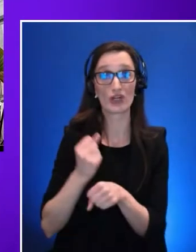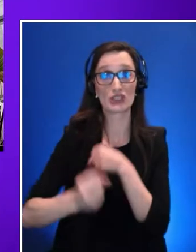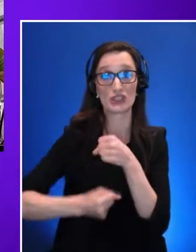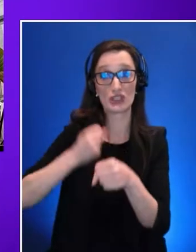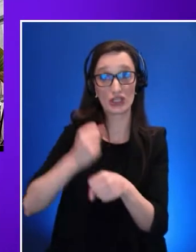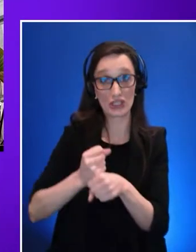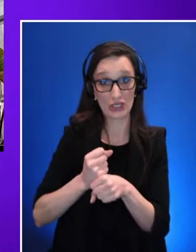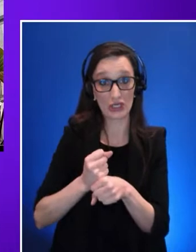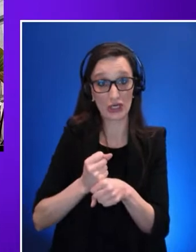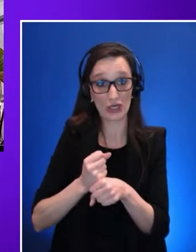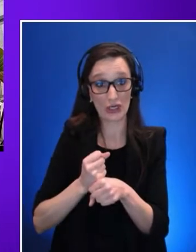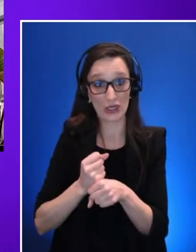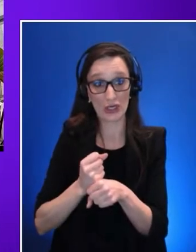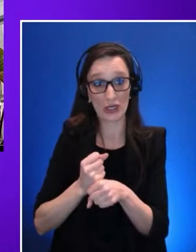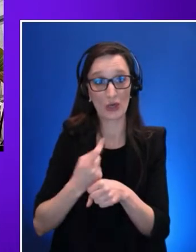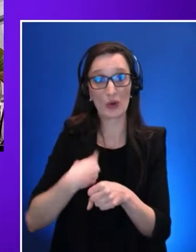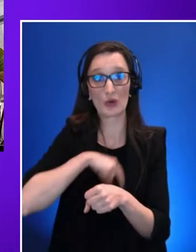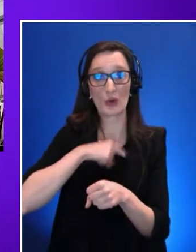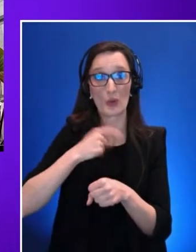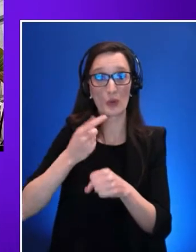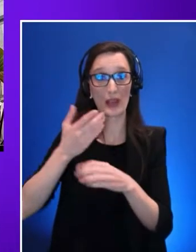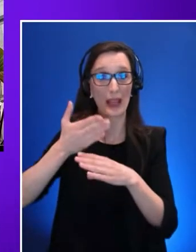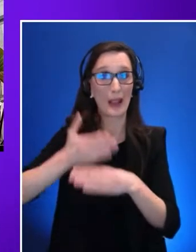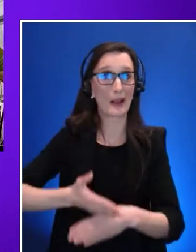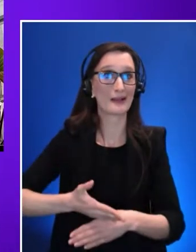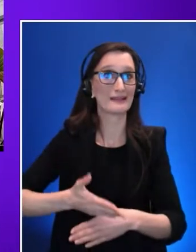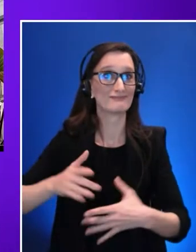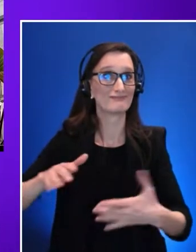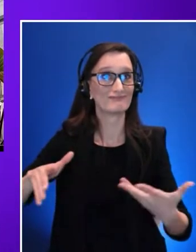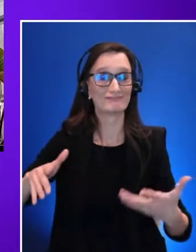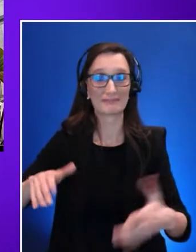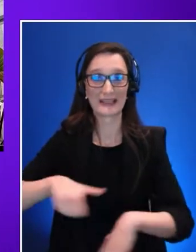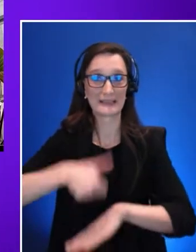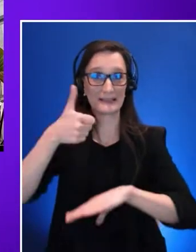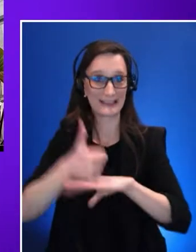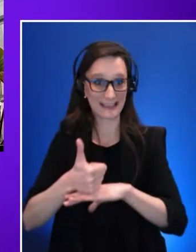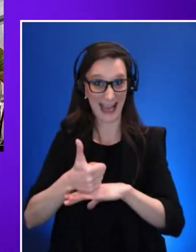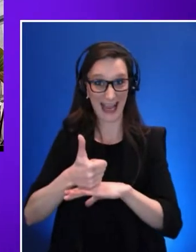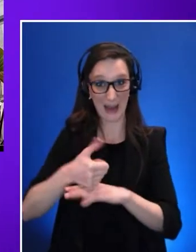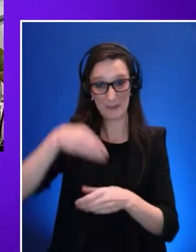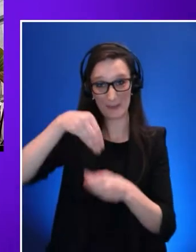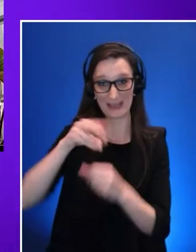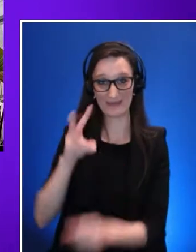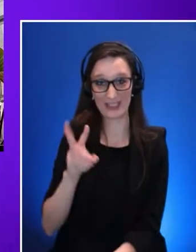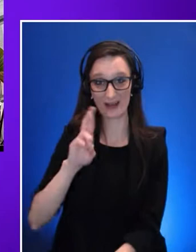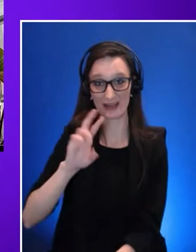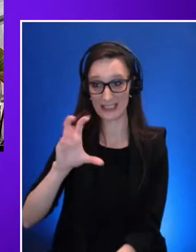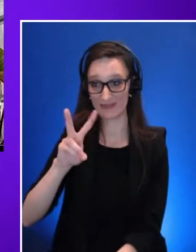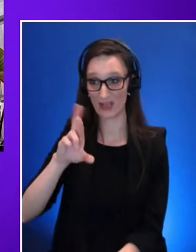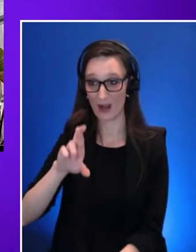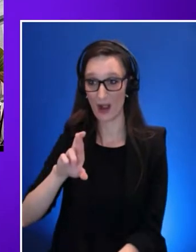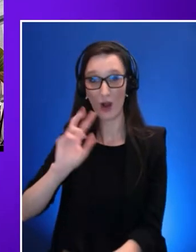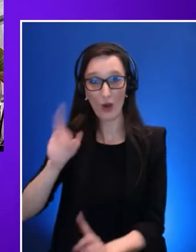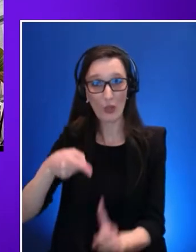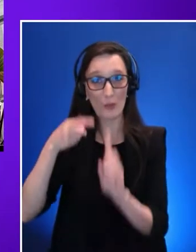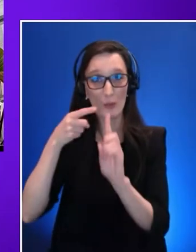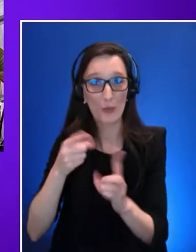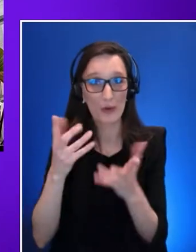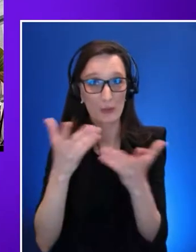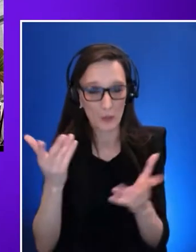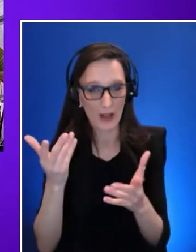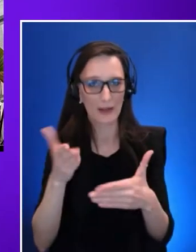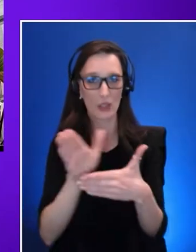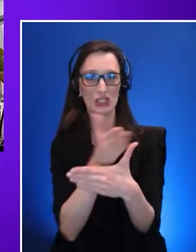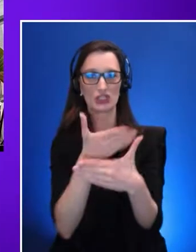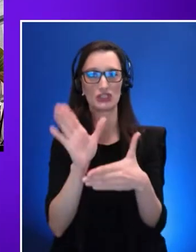in BRCVR, it was more about sharing artwork by people that were